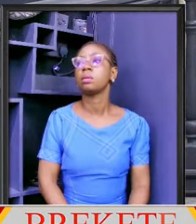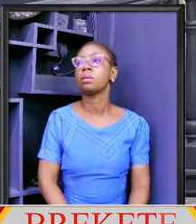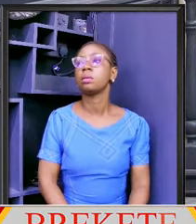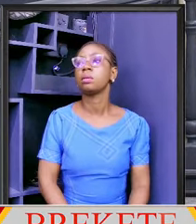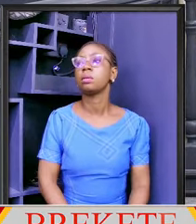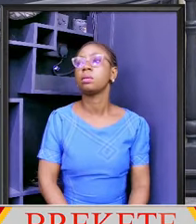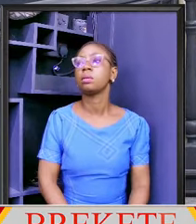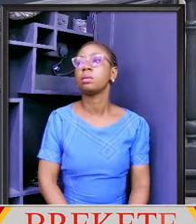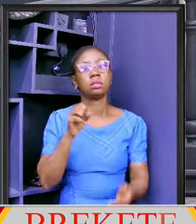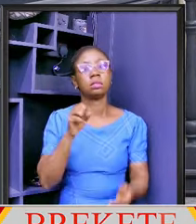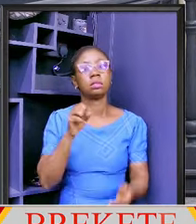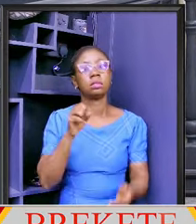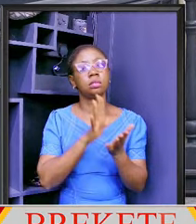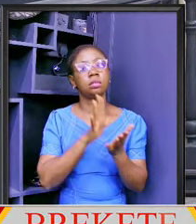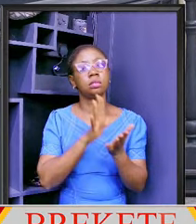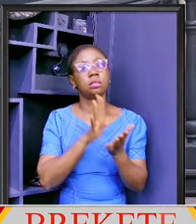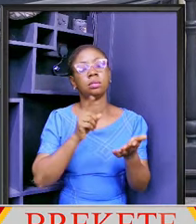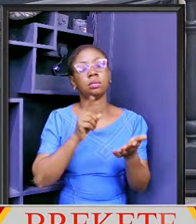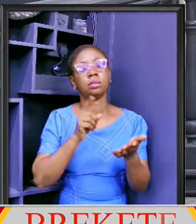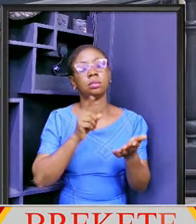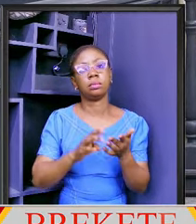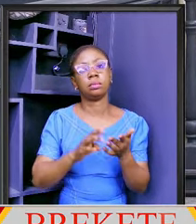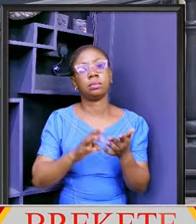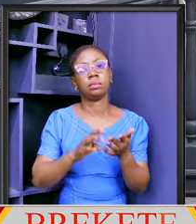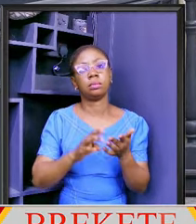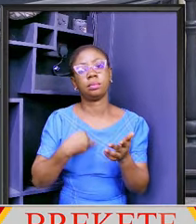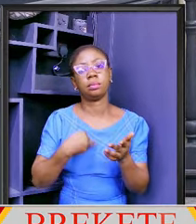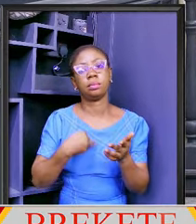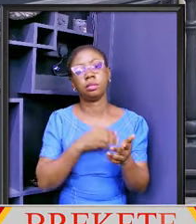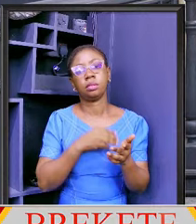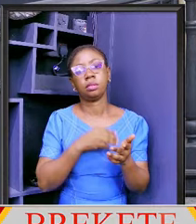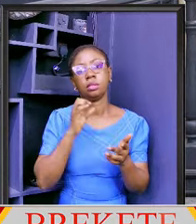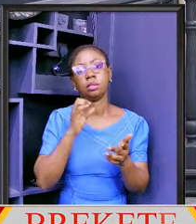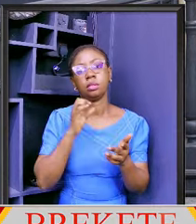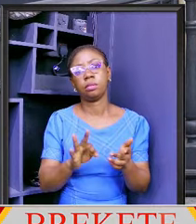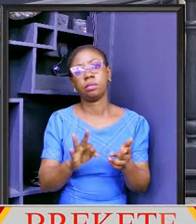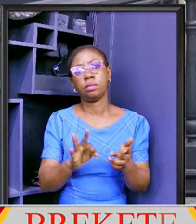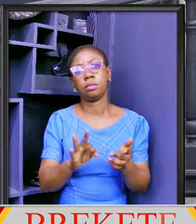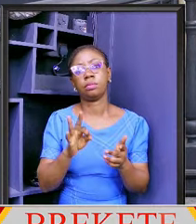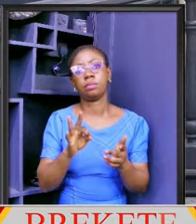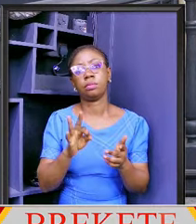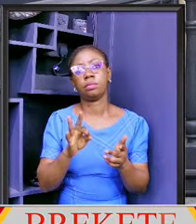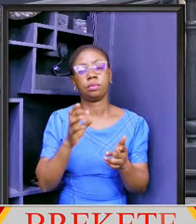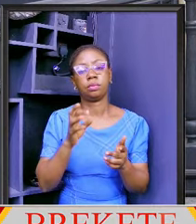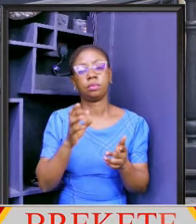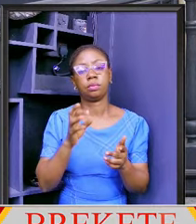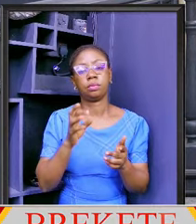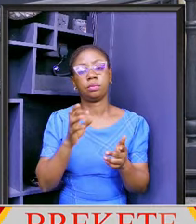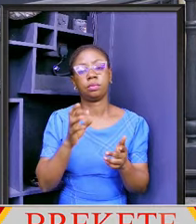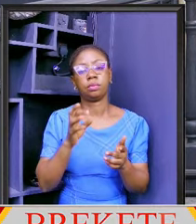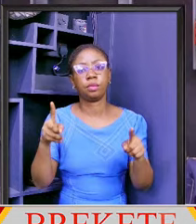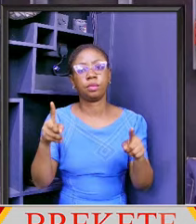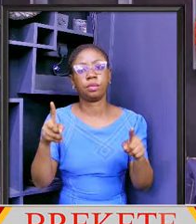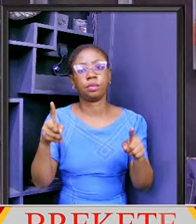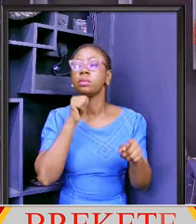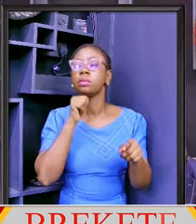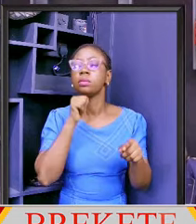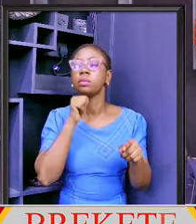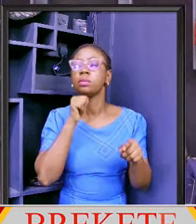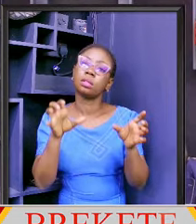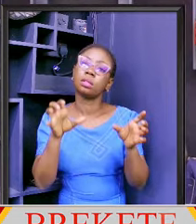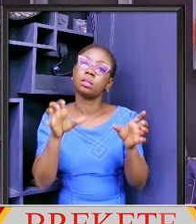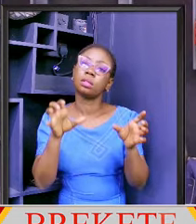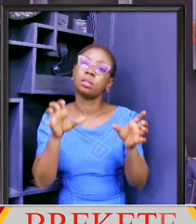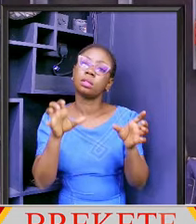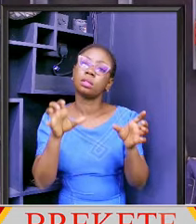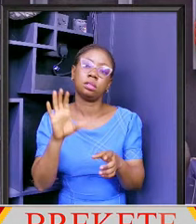document written by the Minister of Transportation, even addressing me as a BOT secretary. But they have had it. They didn't take any action. The CAC